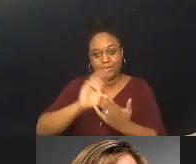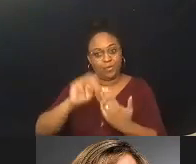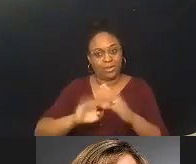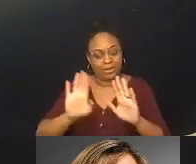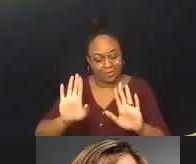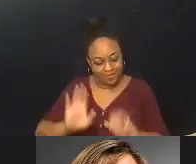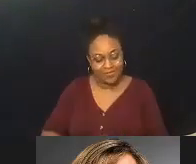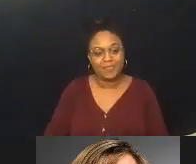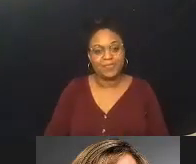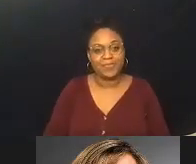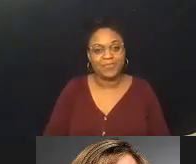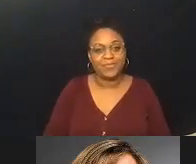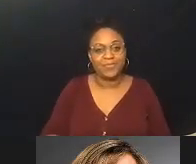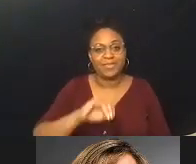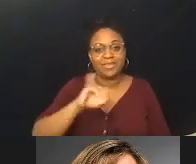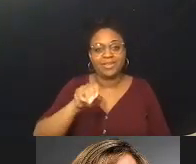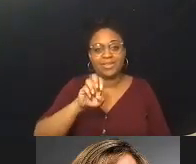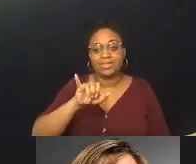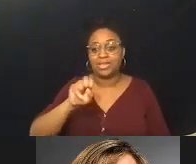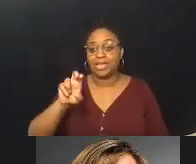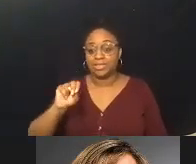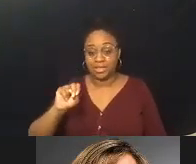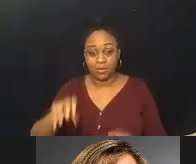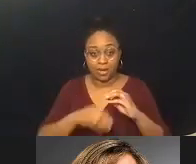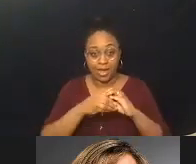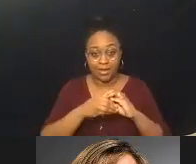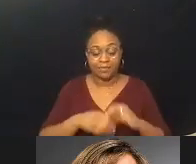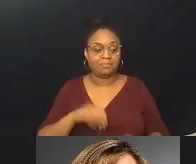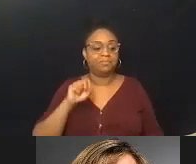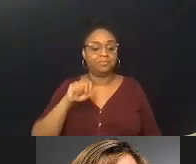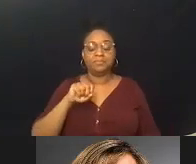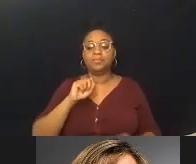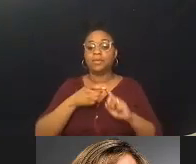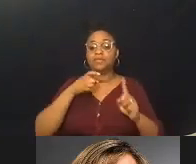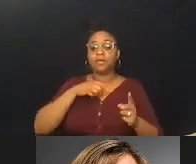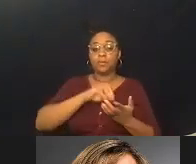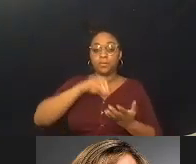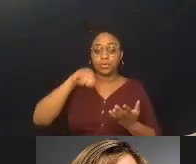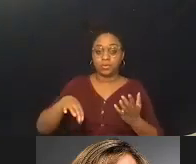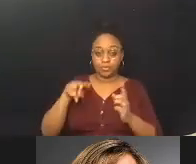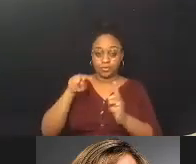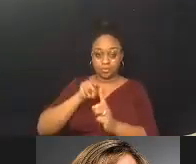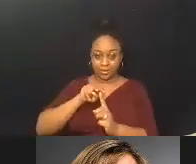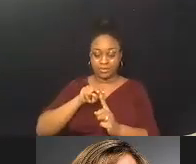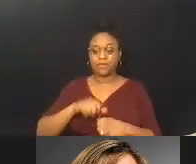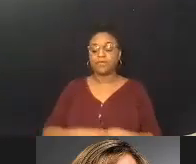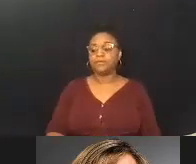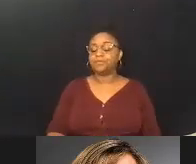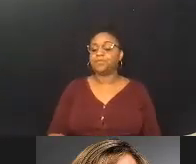Thanks. Jeison, do you have anything to add? Yeah, I guess as a student, the one thing that comes to mind is trying